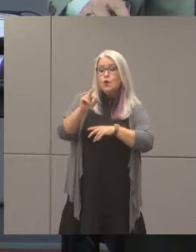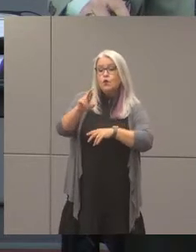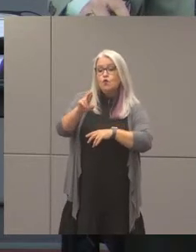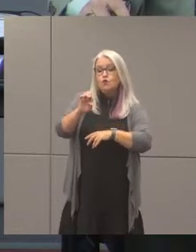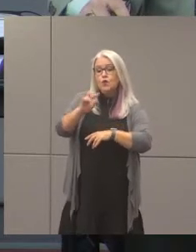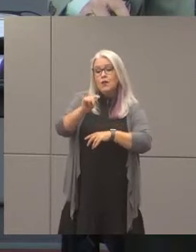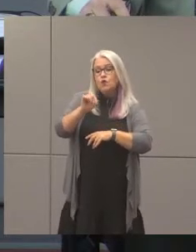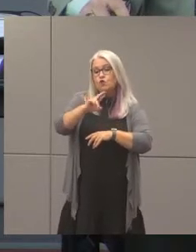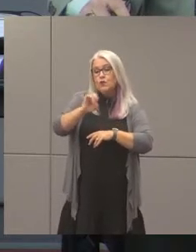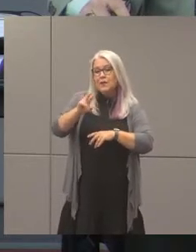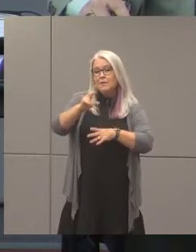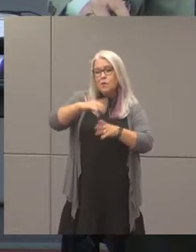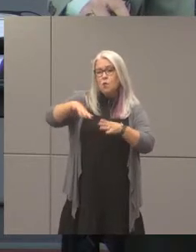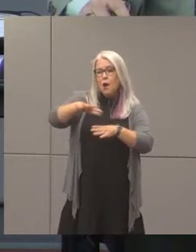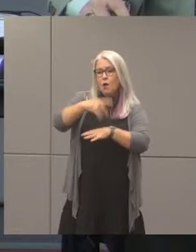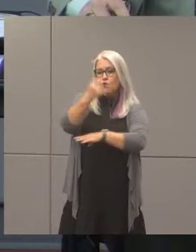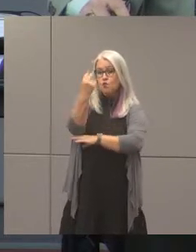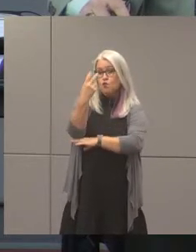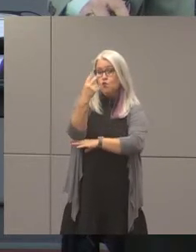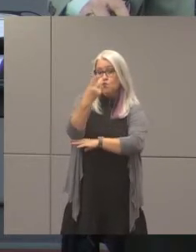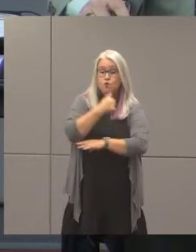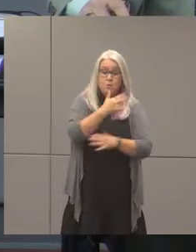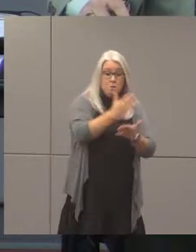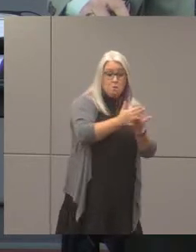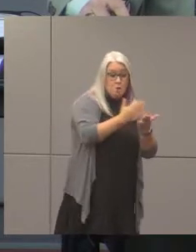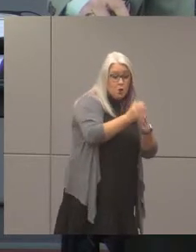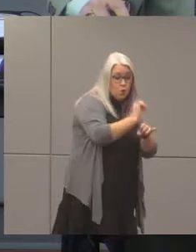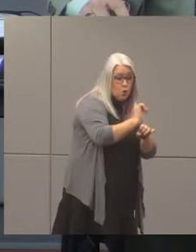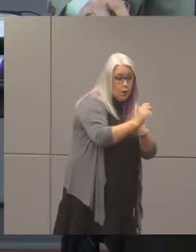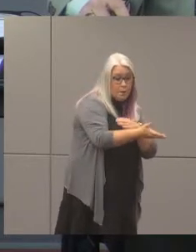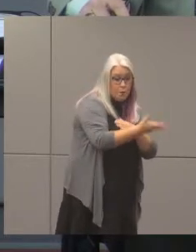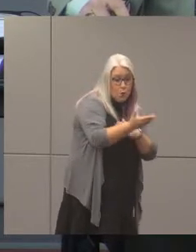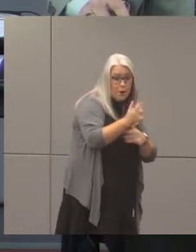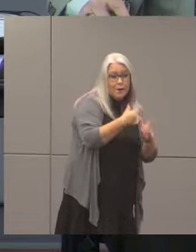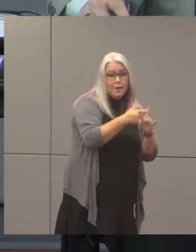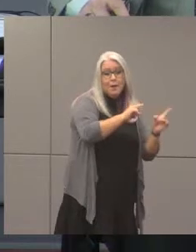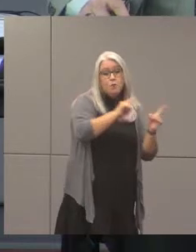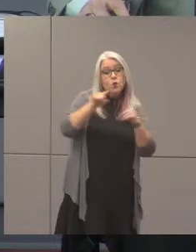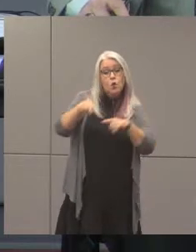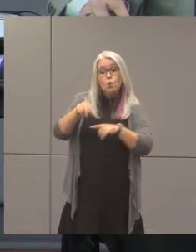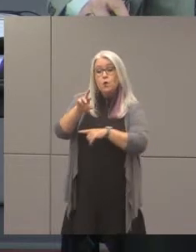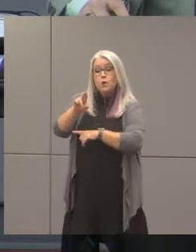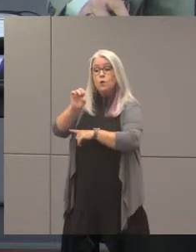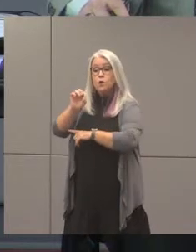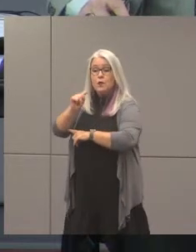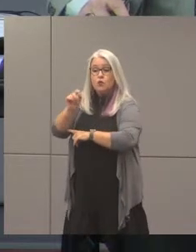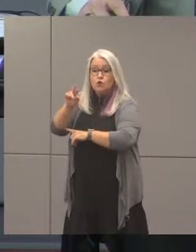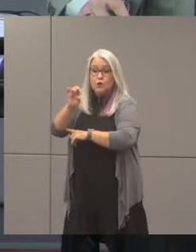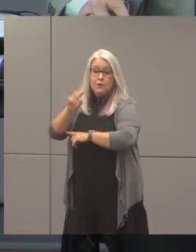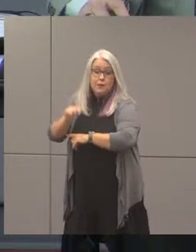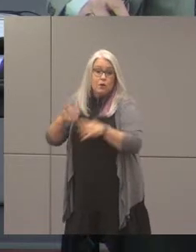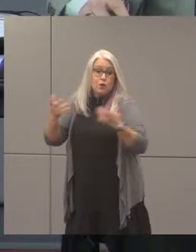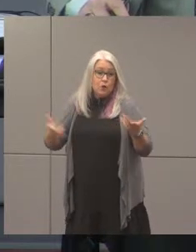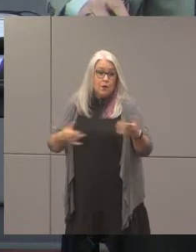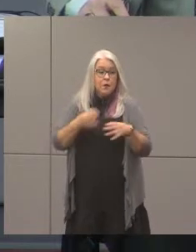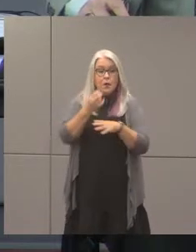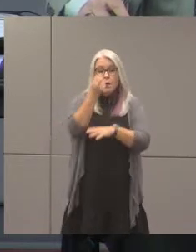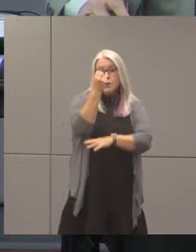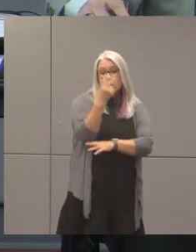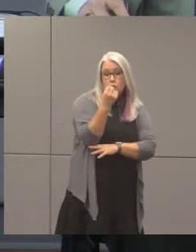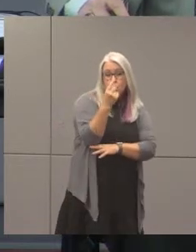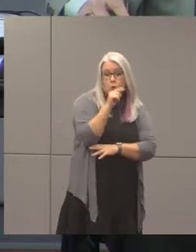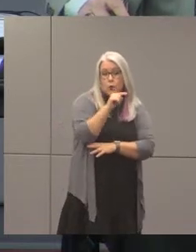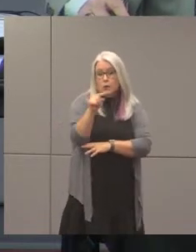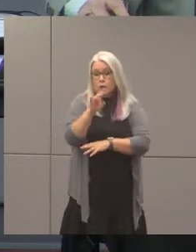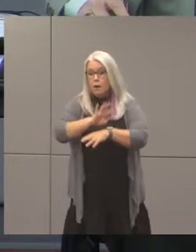people chances to do part of their jobs and all of that and then come. So it's noon until 4